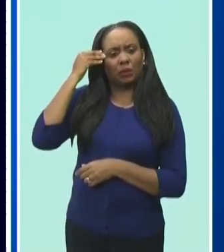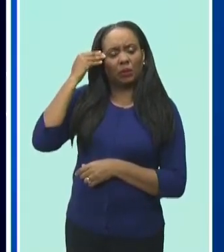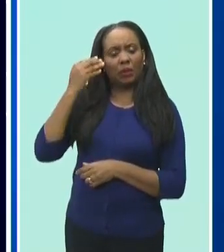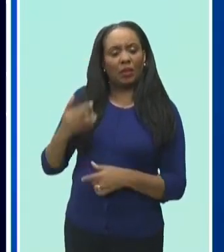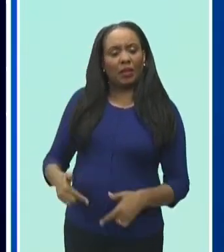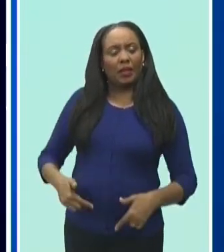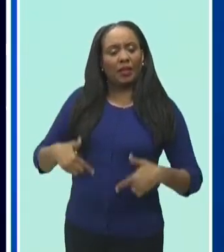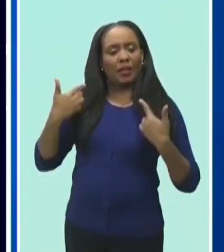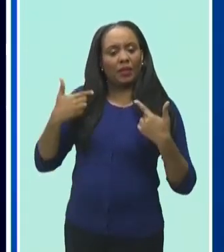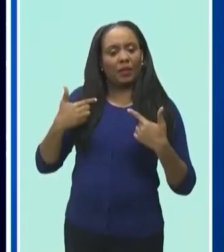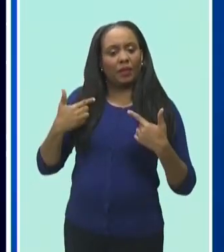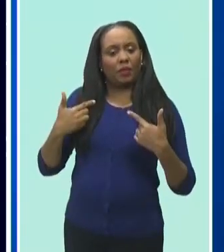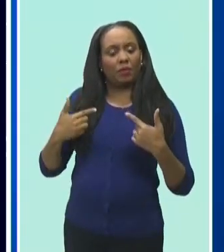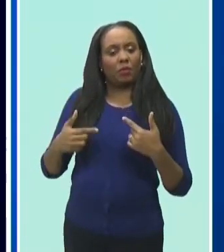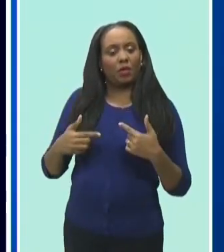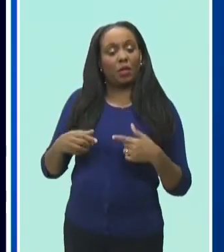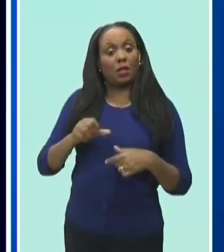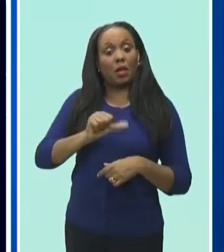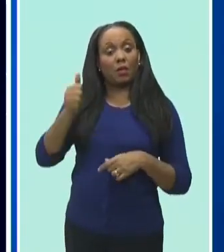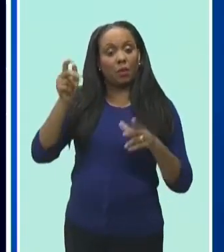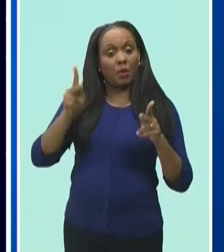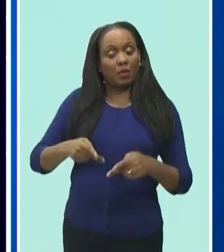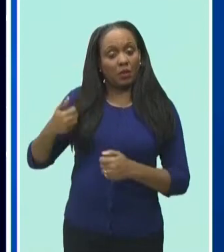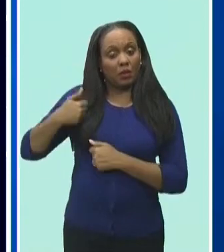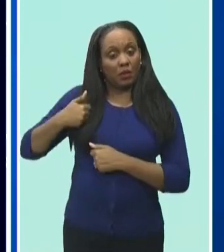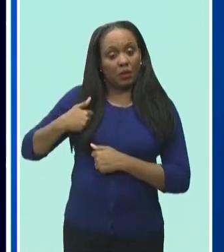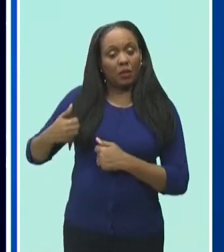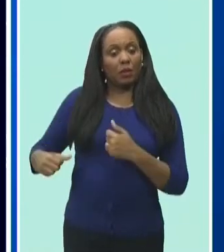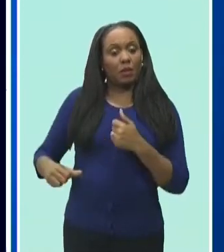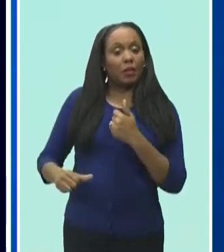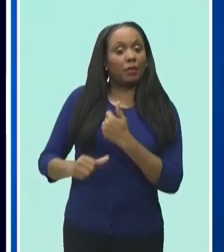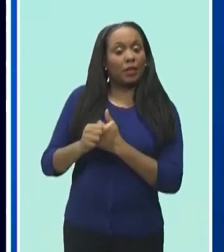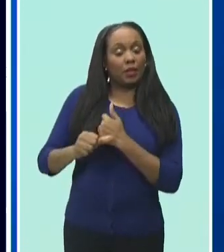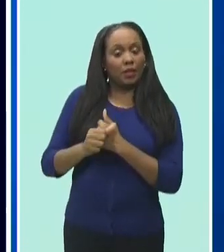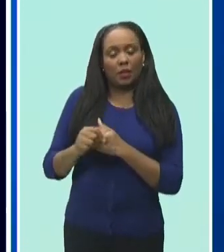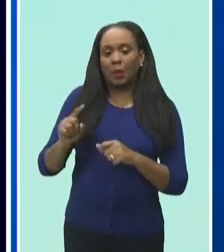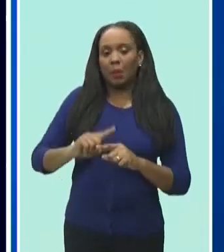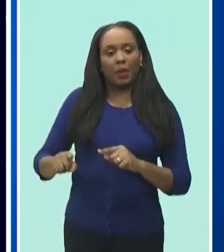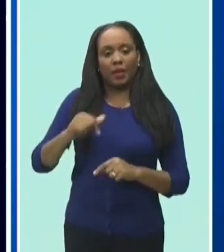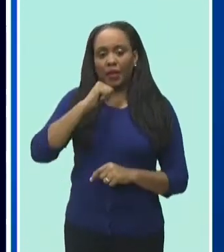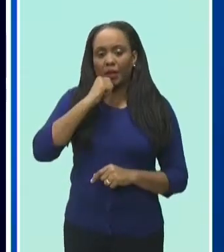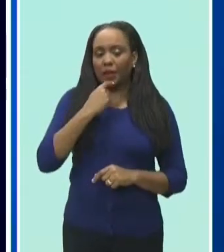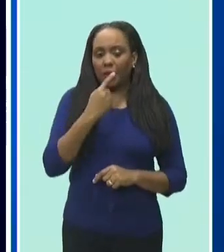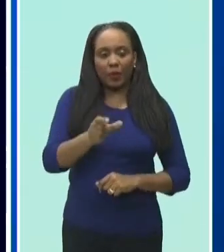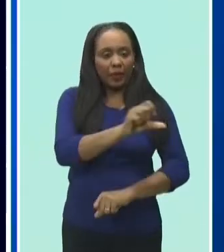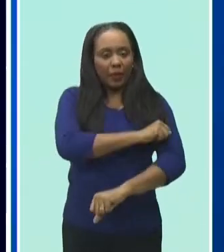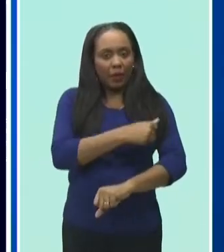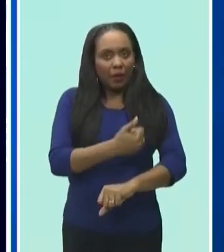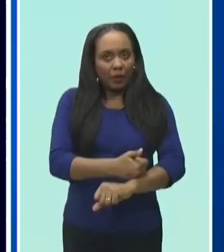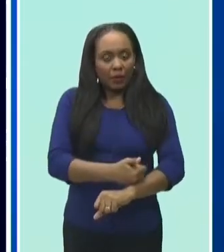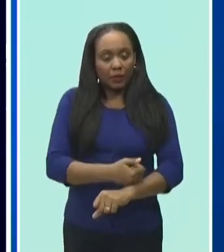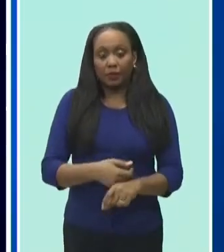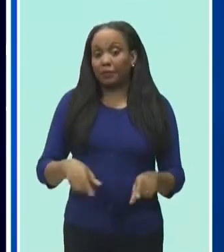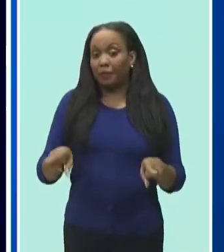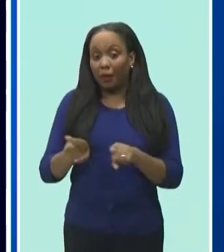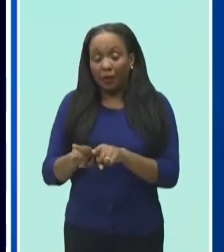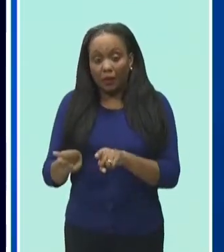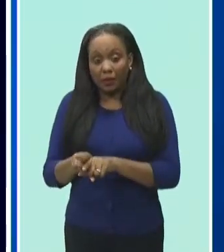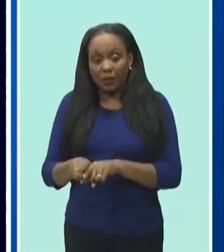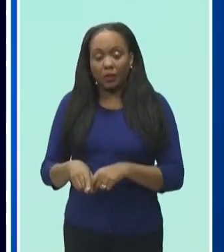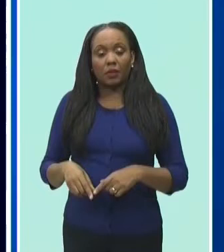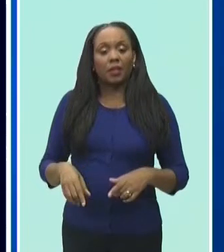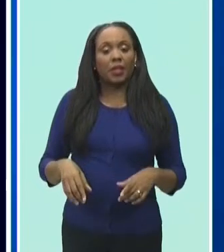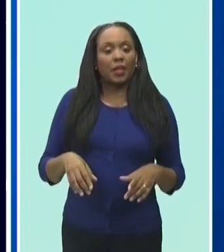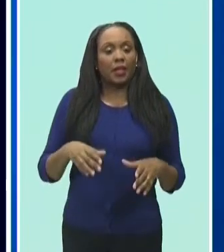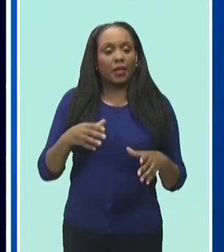of the BDF, he neglected to inform his superiors, and that between the 1st of January 2014 and the 30th